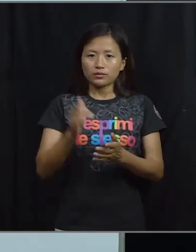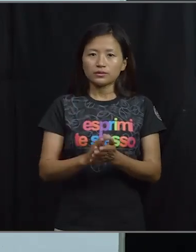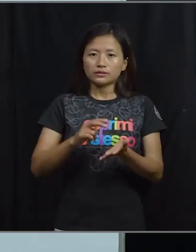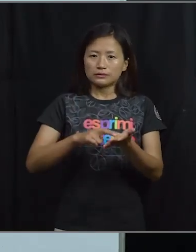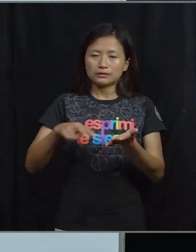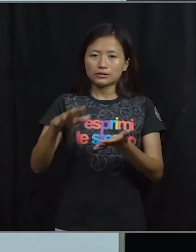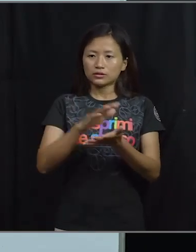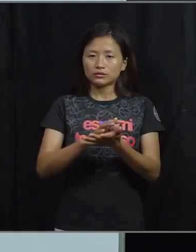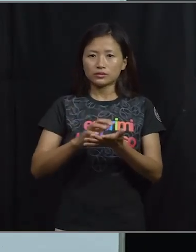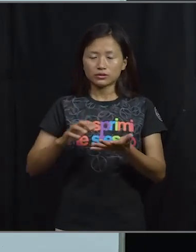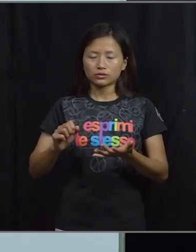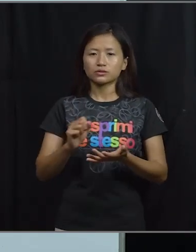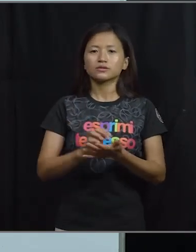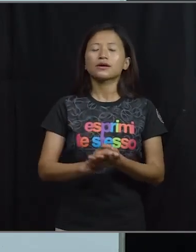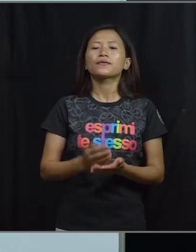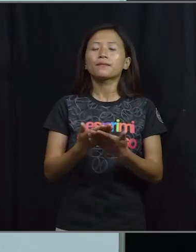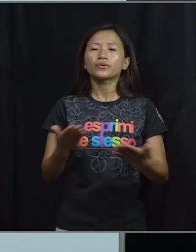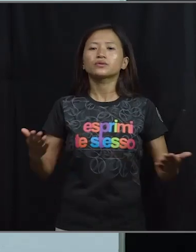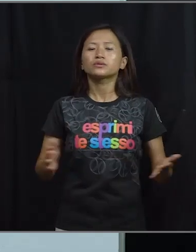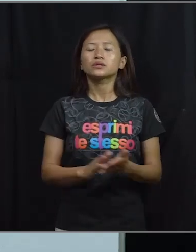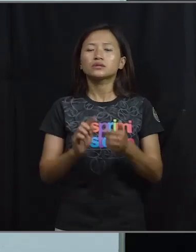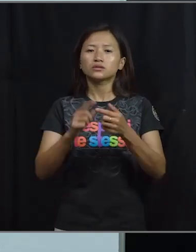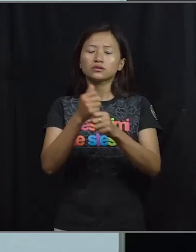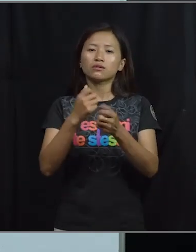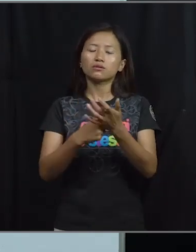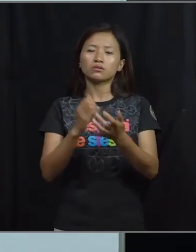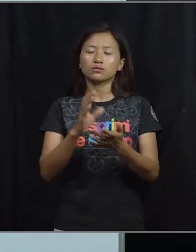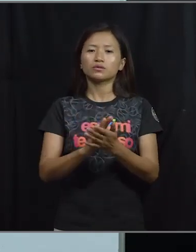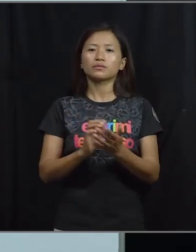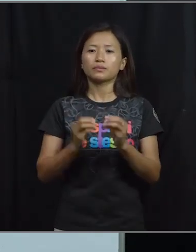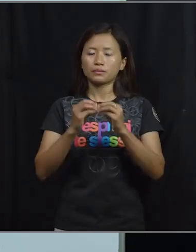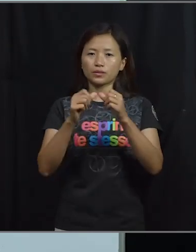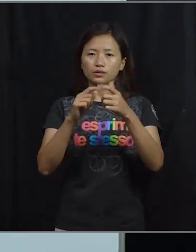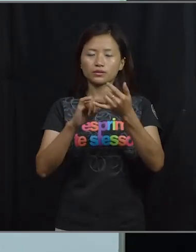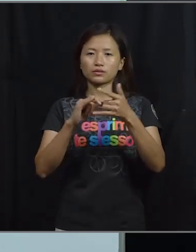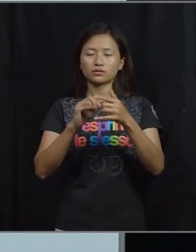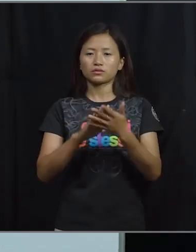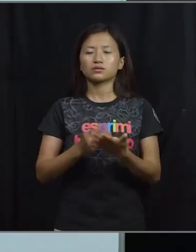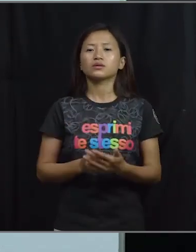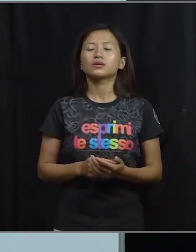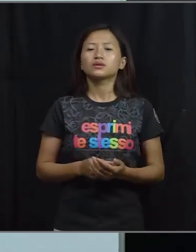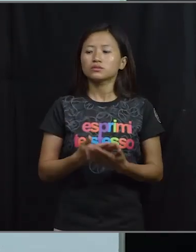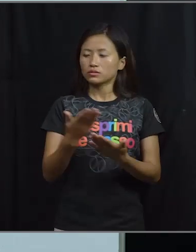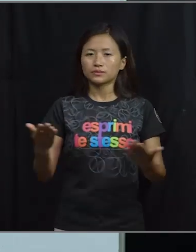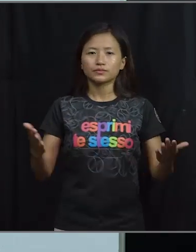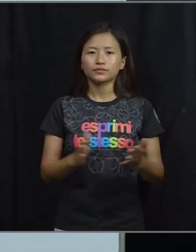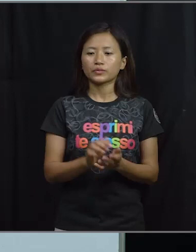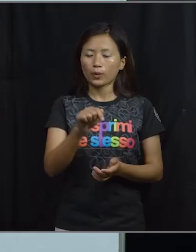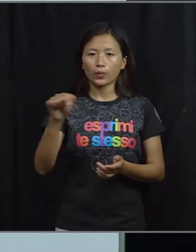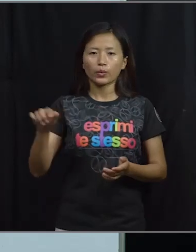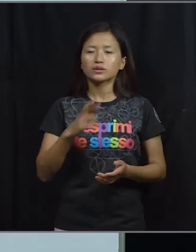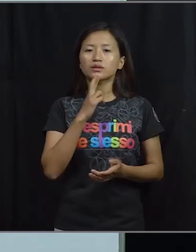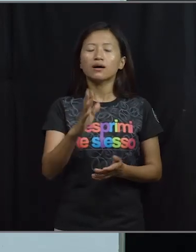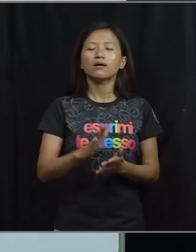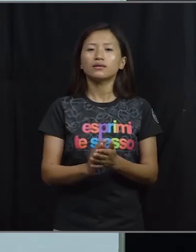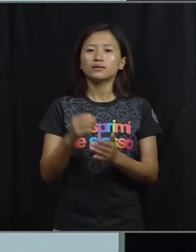natural resources and the products are agro-based mainly. So rural enterprises are those enterprises which